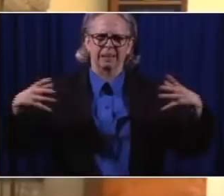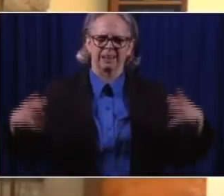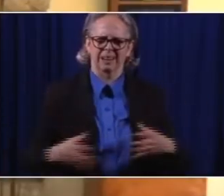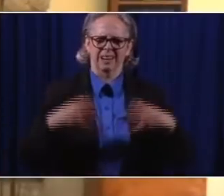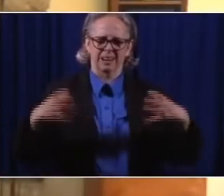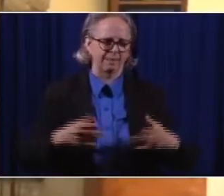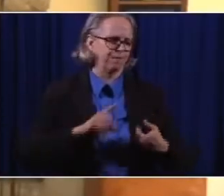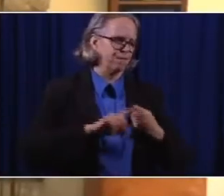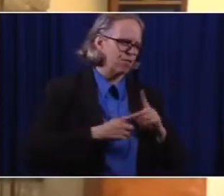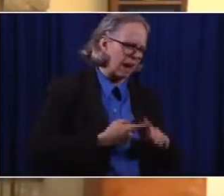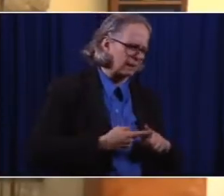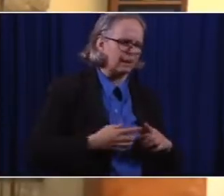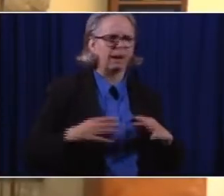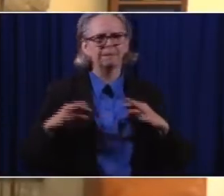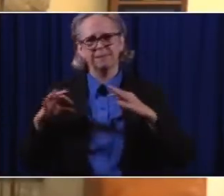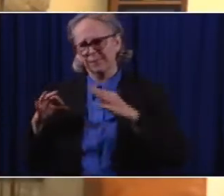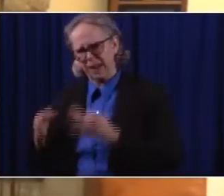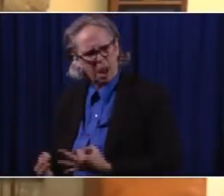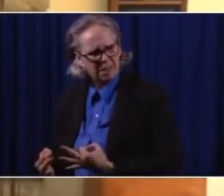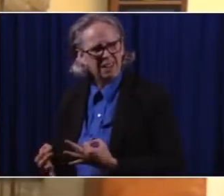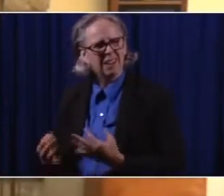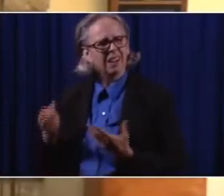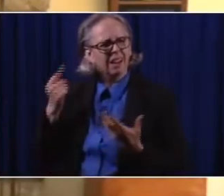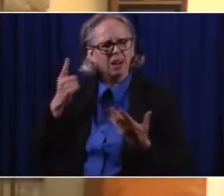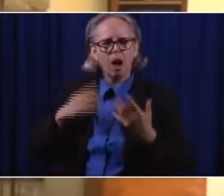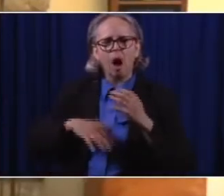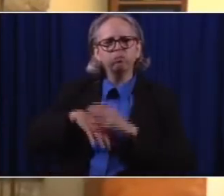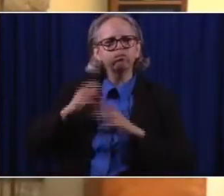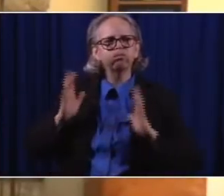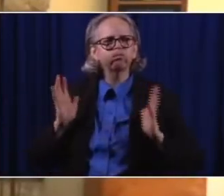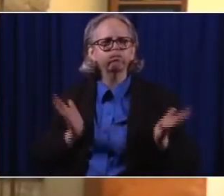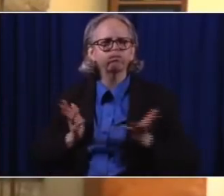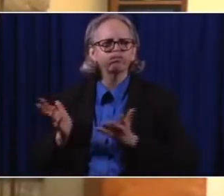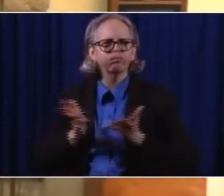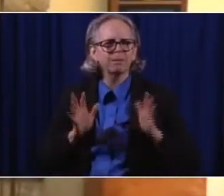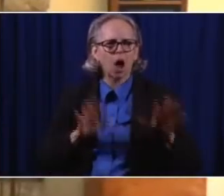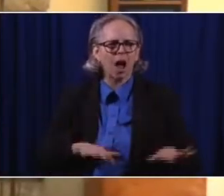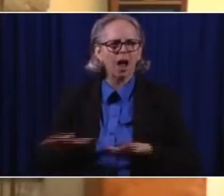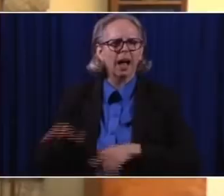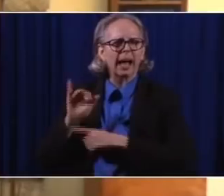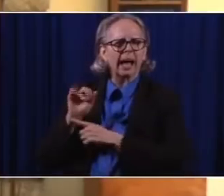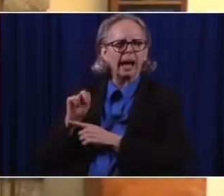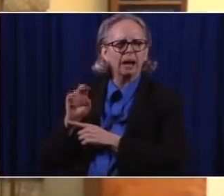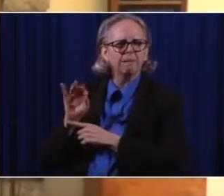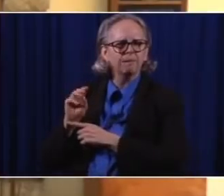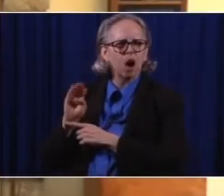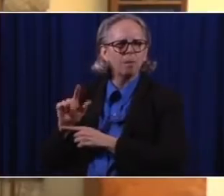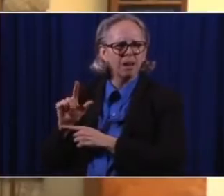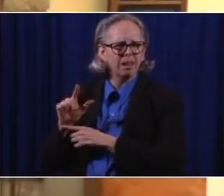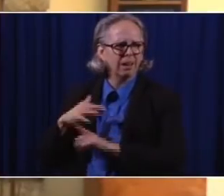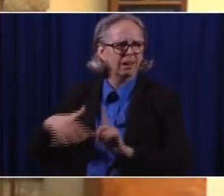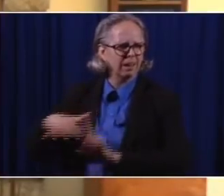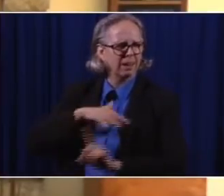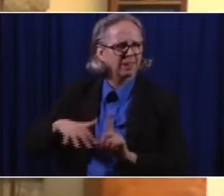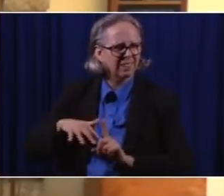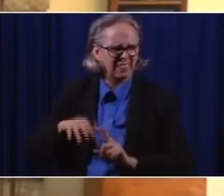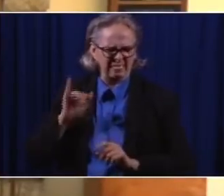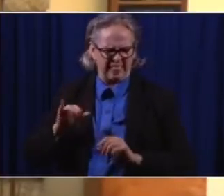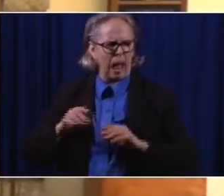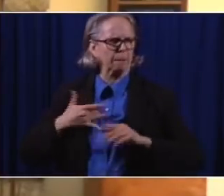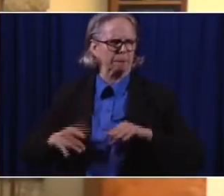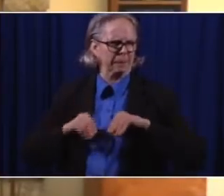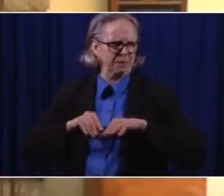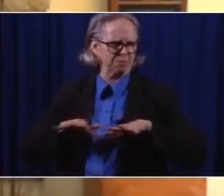with family, people who are, when they're with others that they're close to, they let their